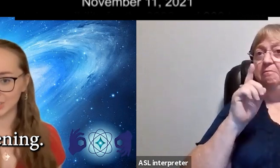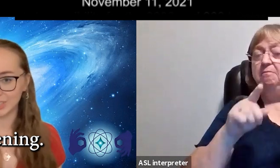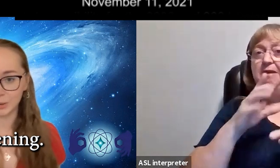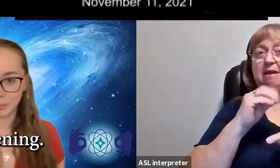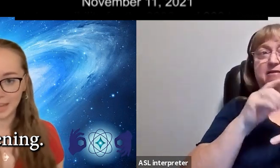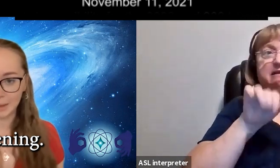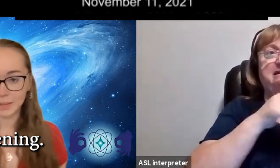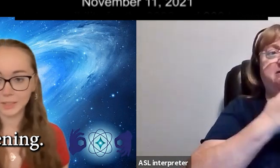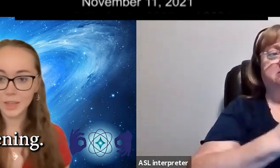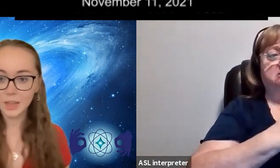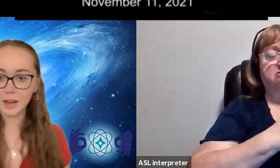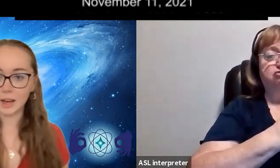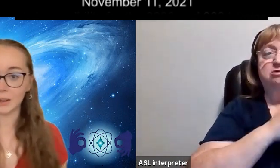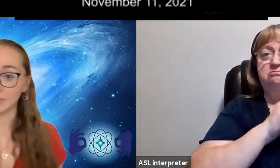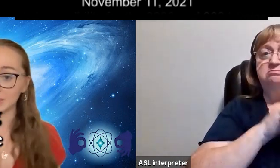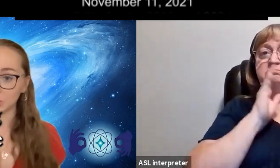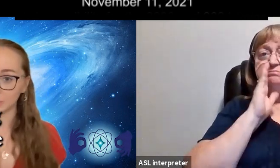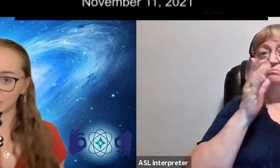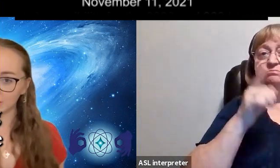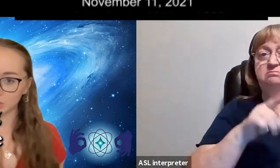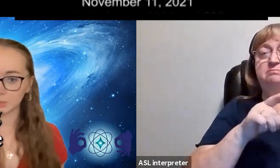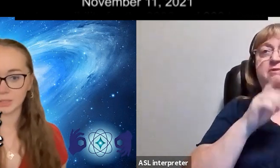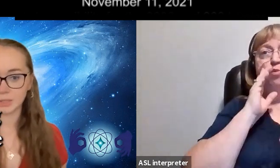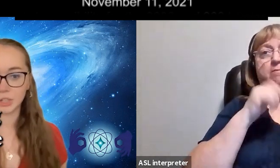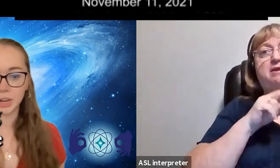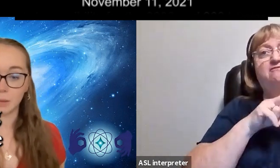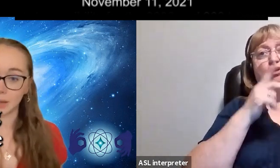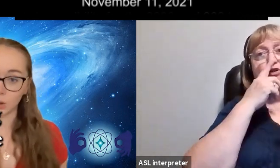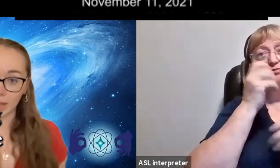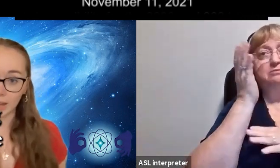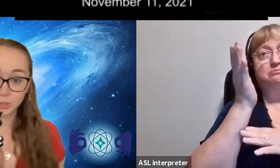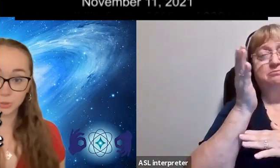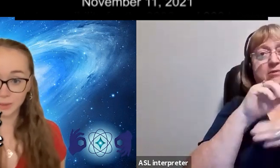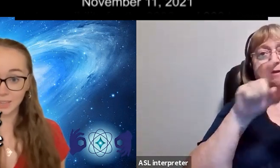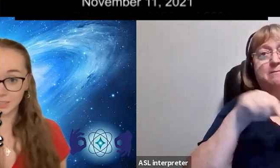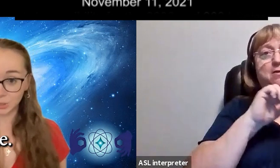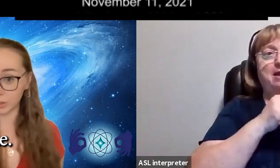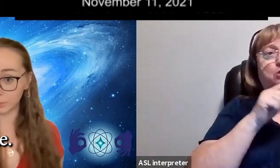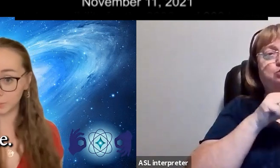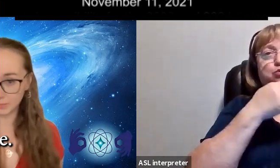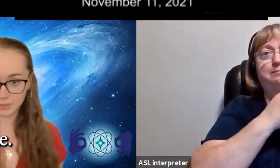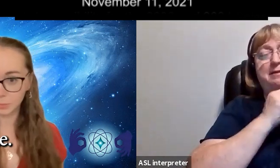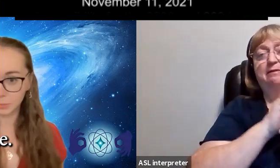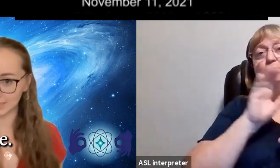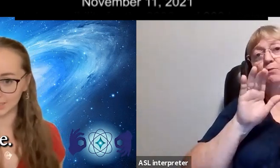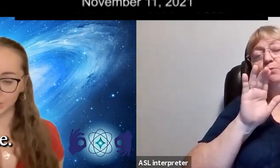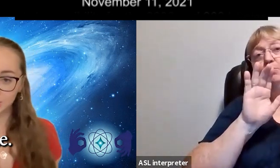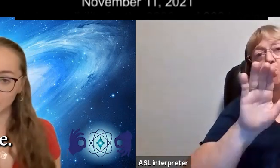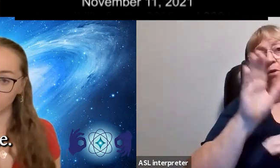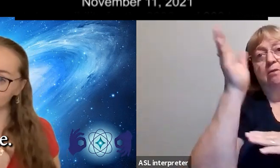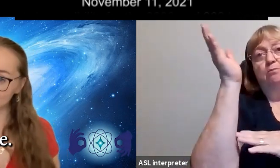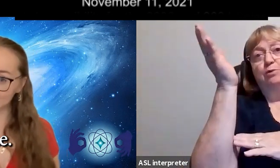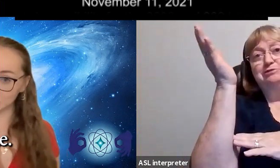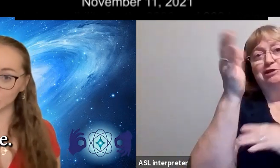any discussion that will be happening. It's going to be a very interesting presentation about how to make your